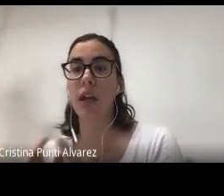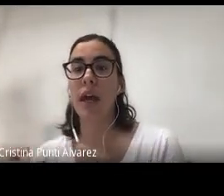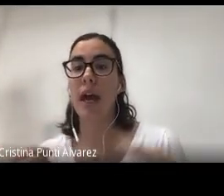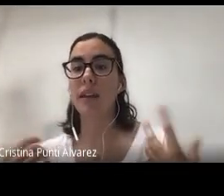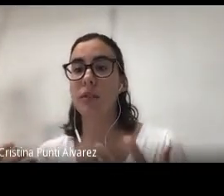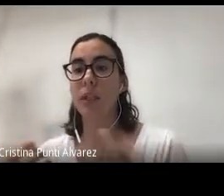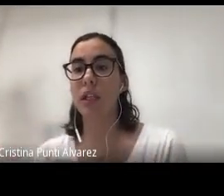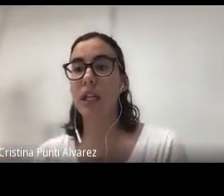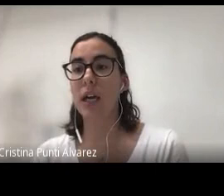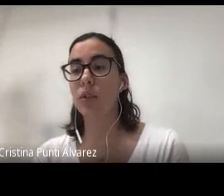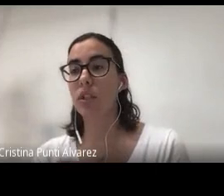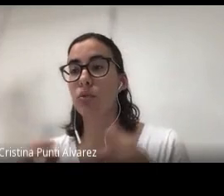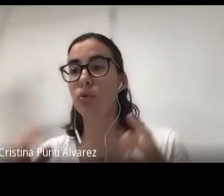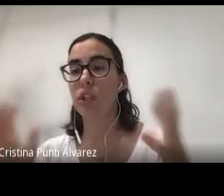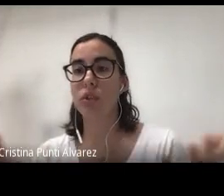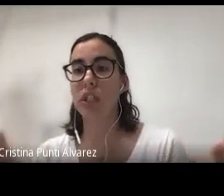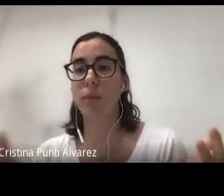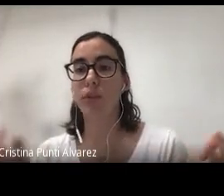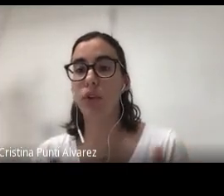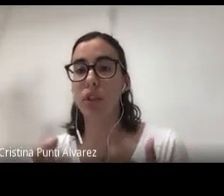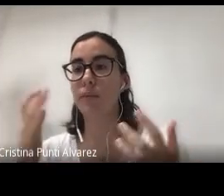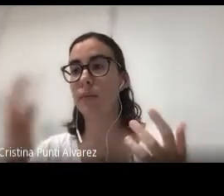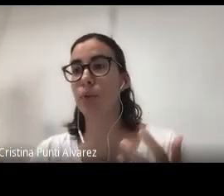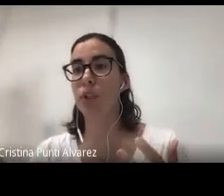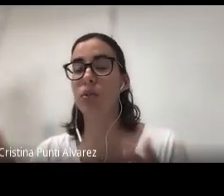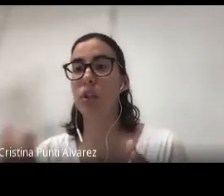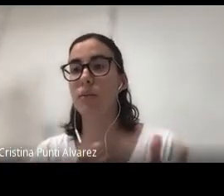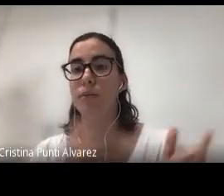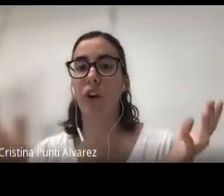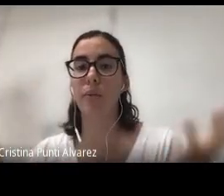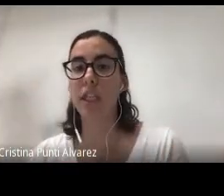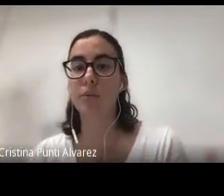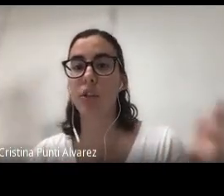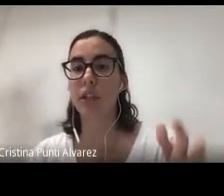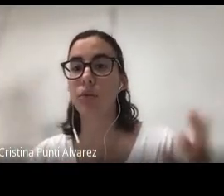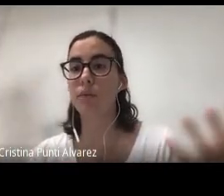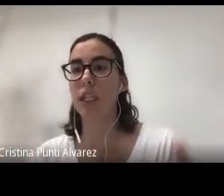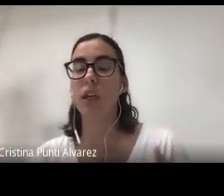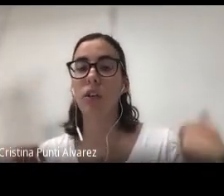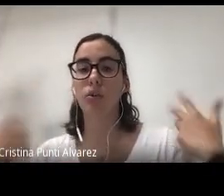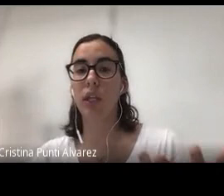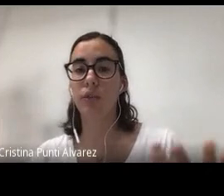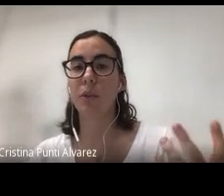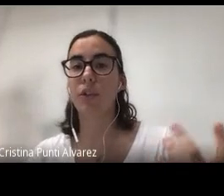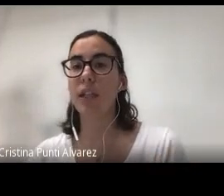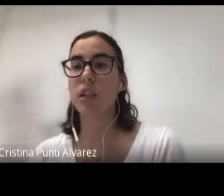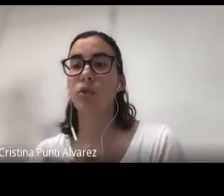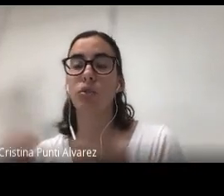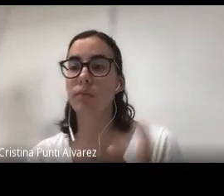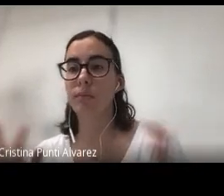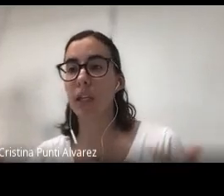Sign. And this basically allowed us to reduce the time of work put into this from 6 months, that would mean doing it from